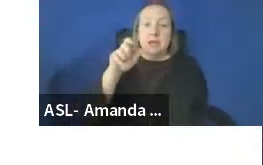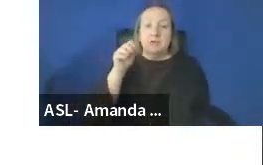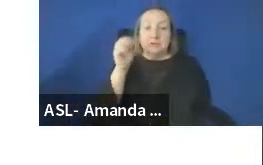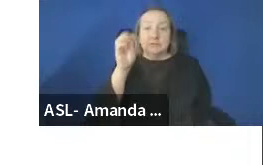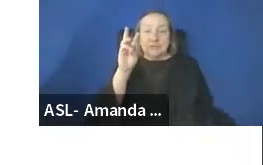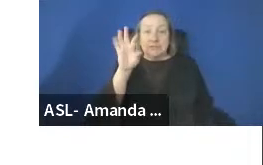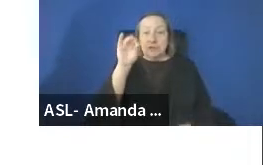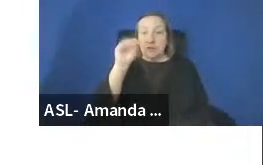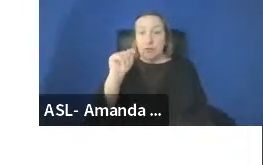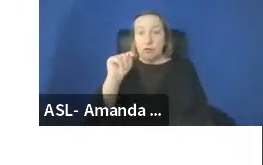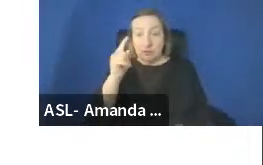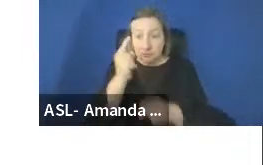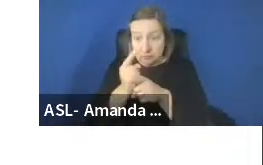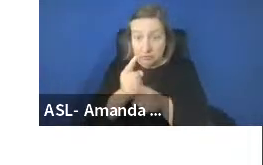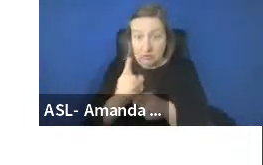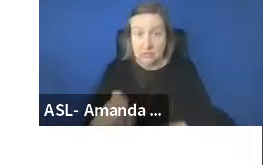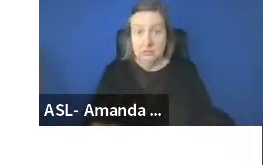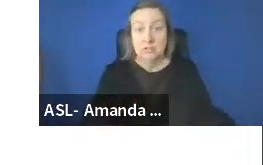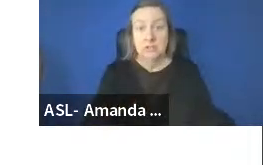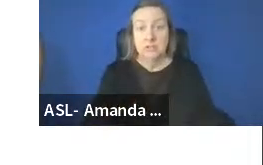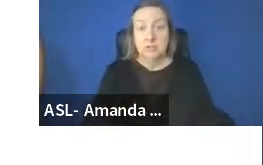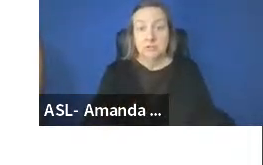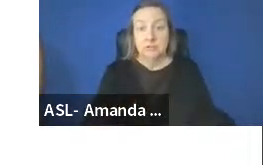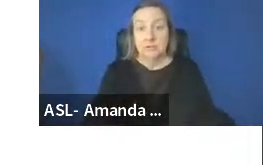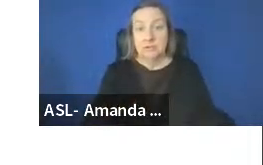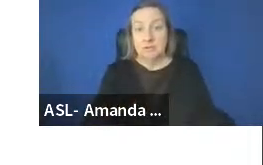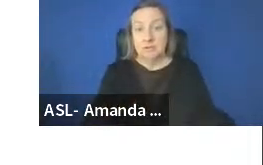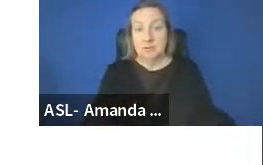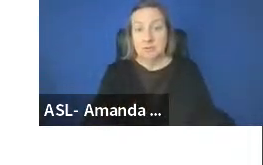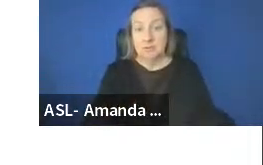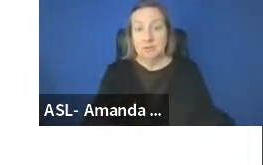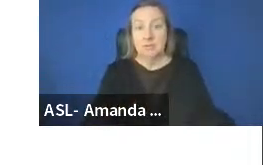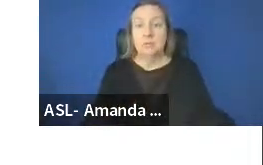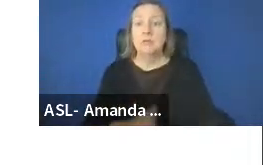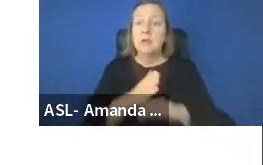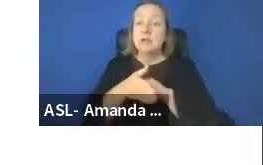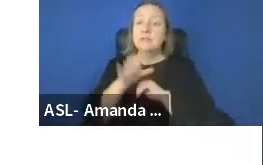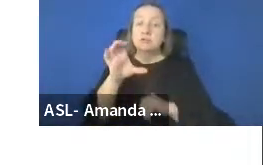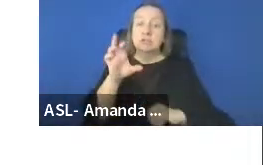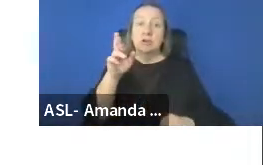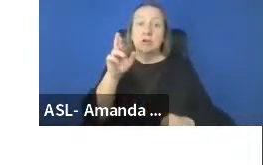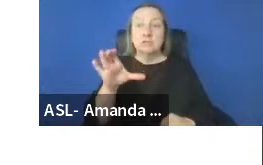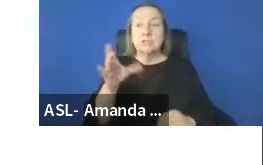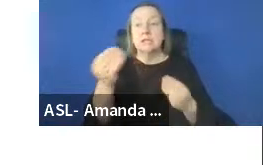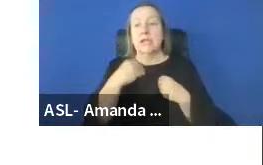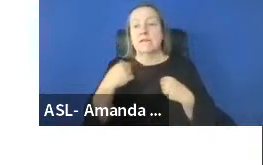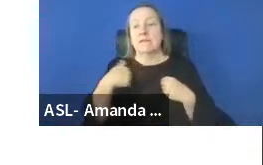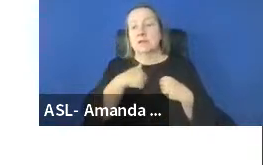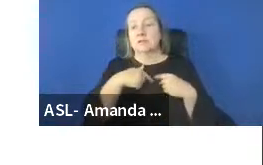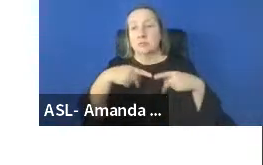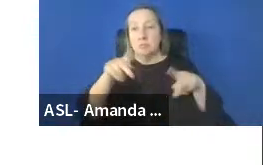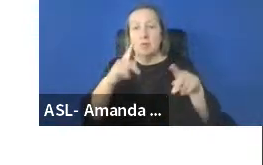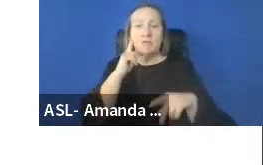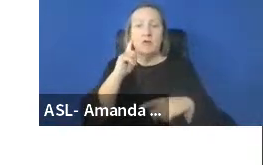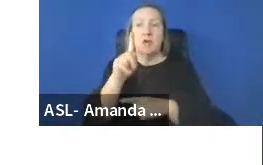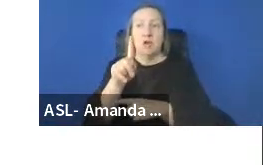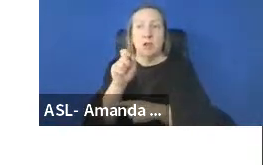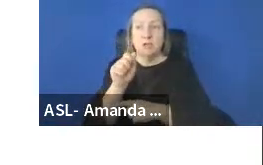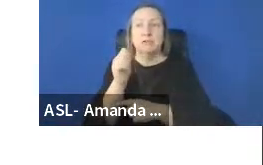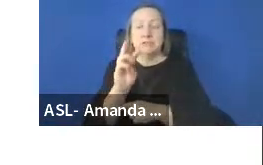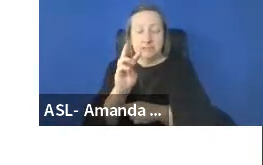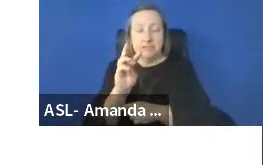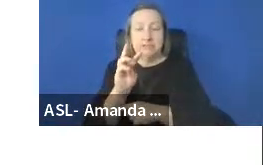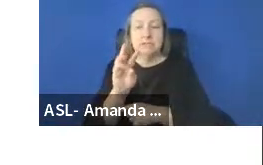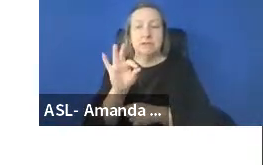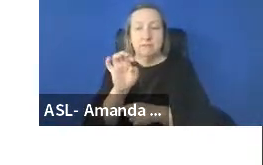correct? And Yeah, during CRC, they gave us a permit for 116 feet. and